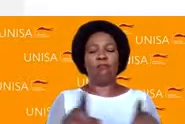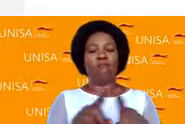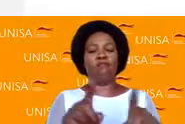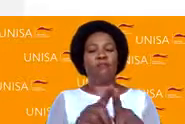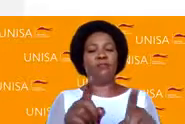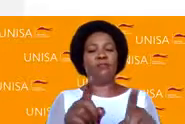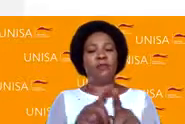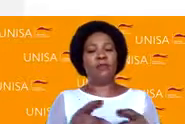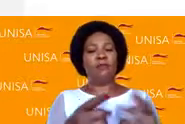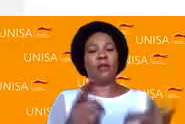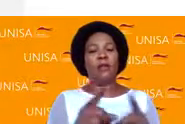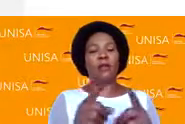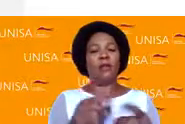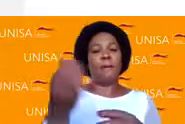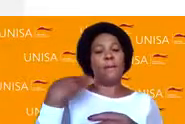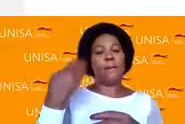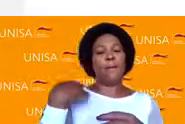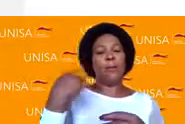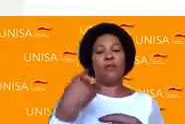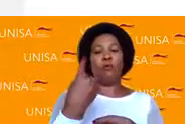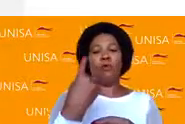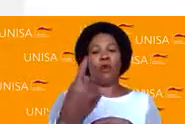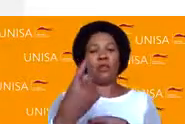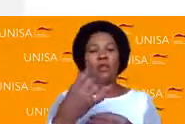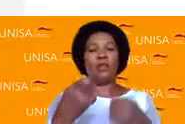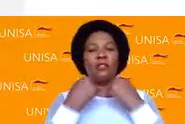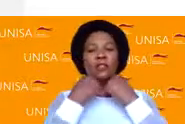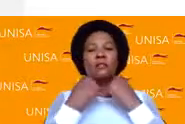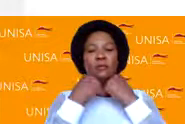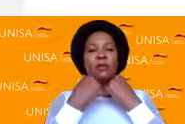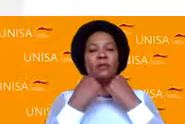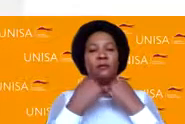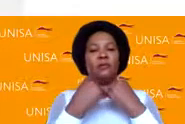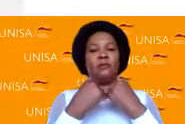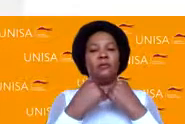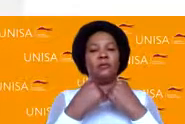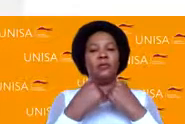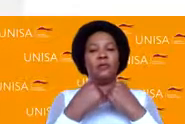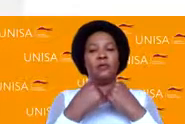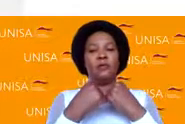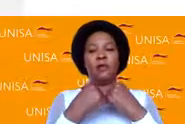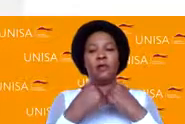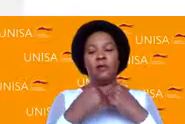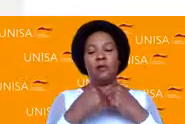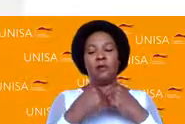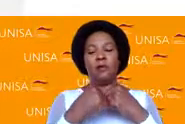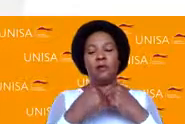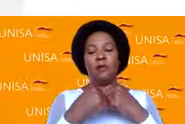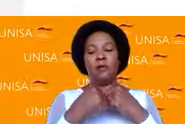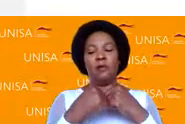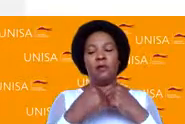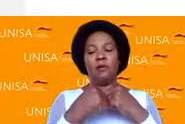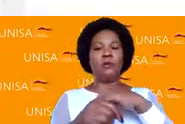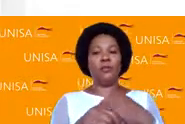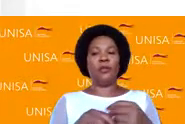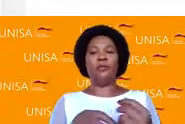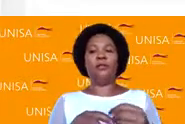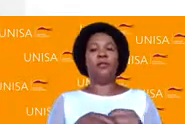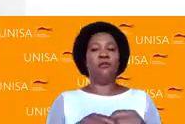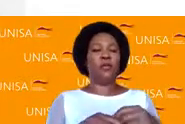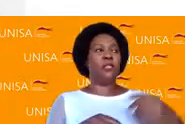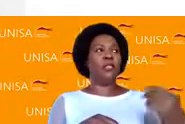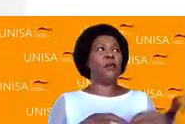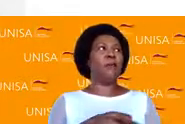unlike the previous one, where you had to go to assignments, and that's where you're going to submit all your assignments, everything is now integrated into the